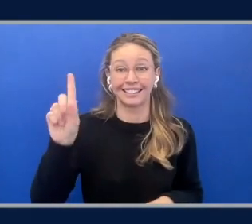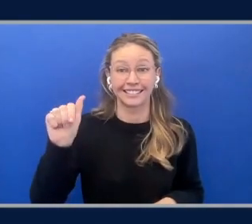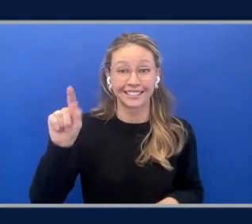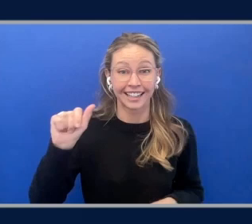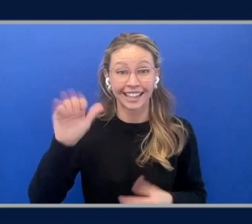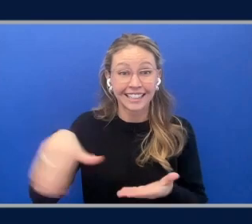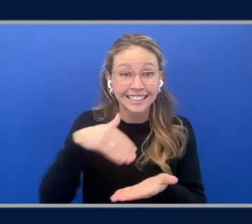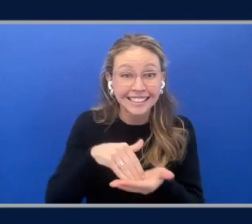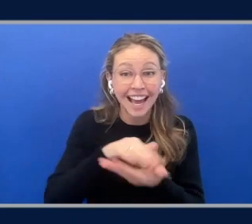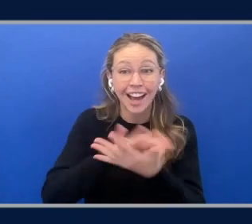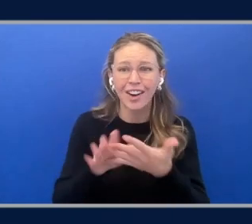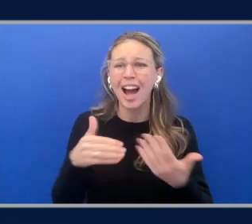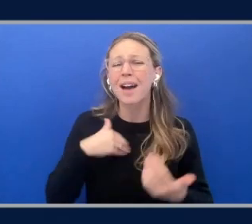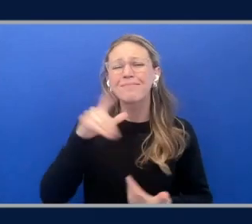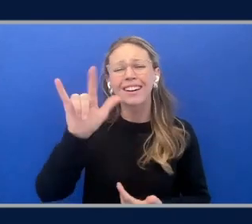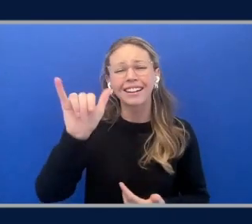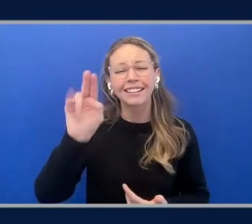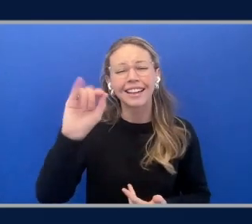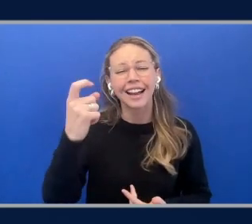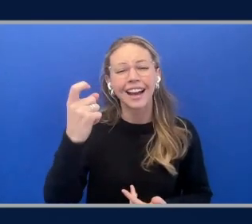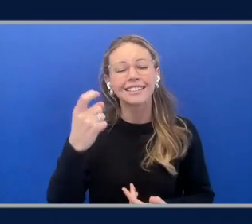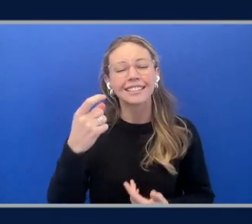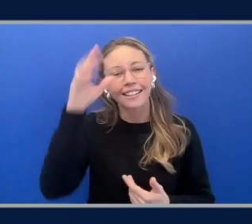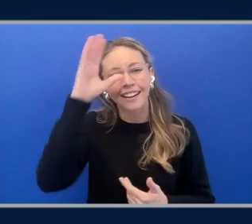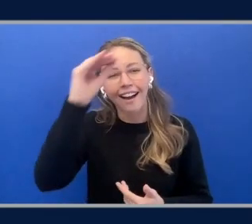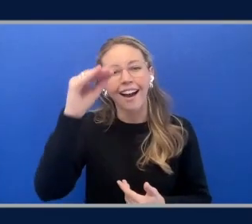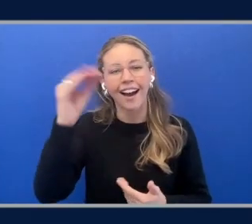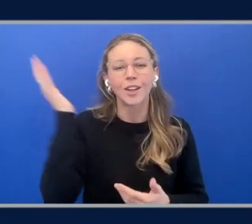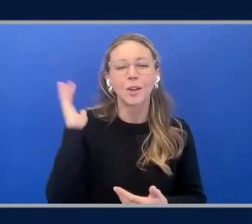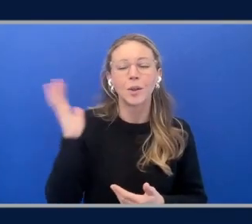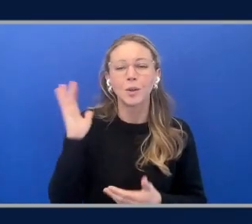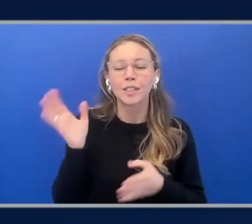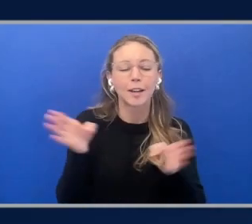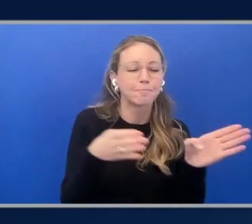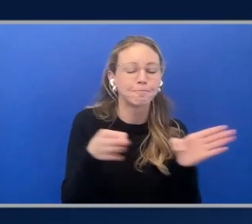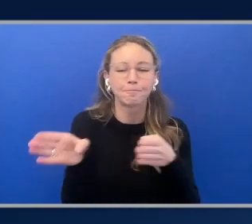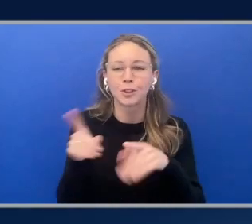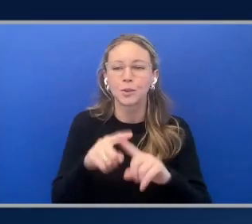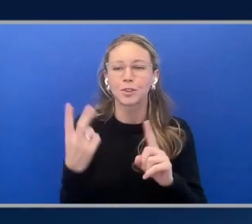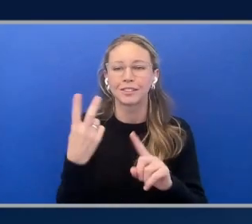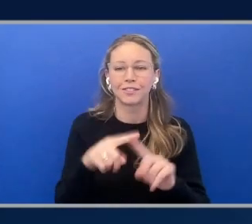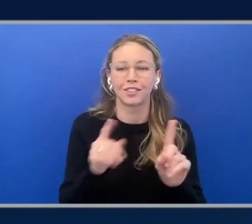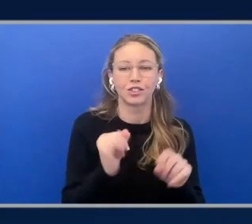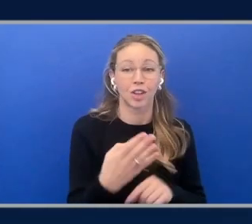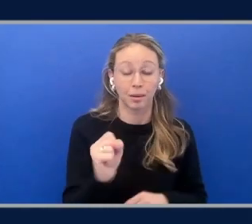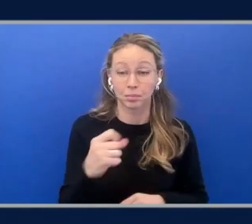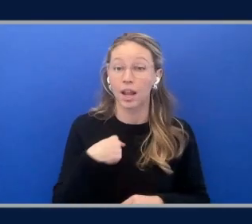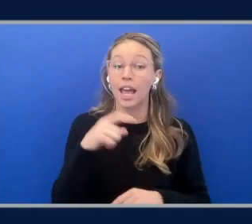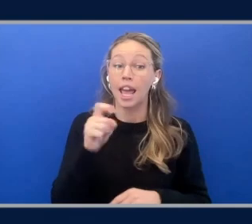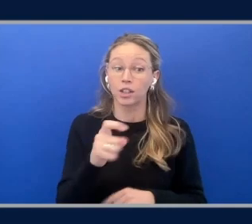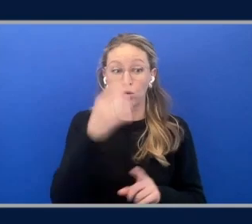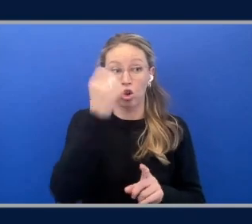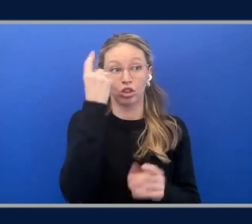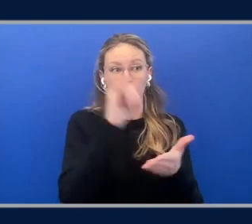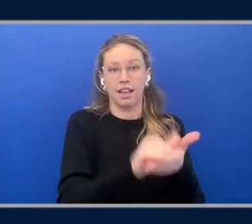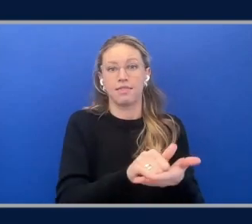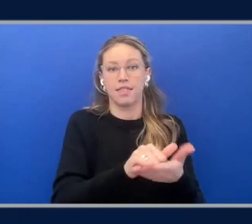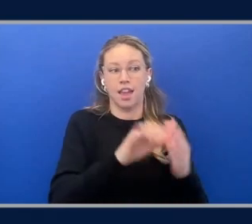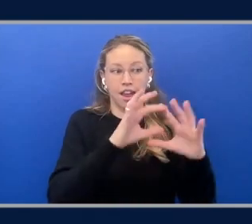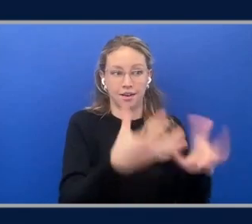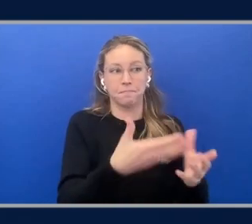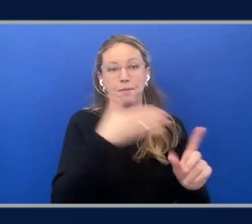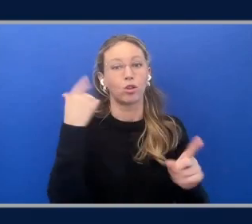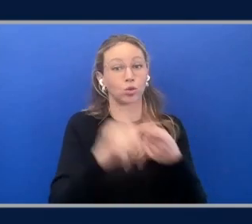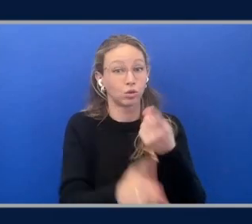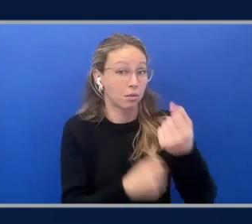I'm a Linux guy at heart. They had me wearing two hats, but yes, you know, I had to understand the thing better to better be able to support it. Well, hey, do we have some news for